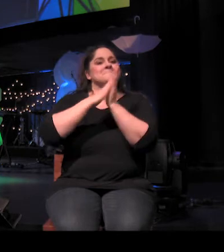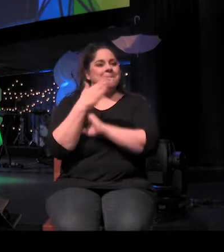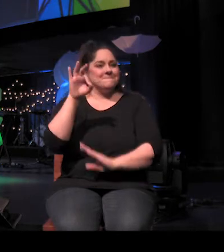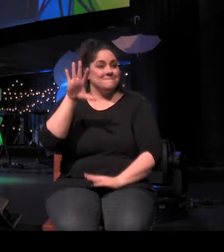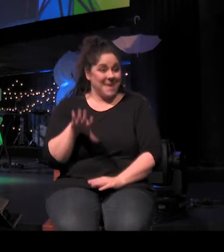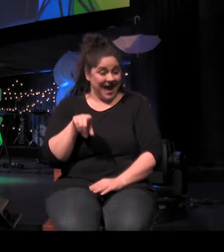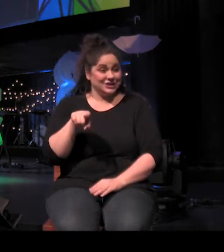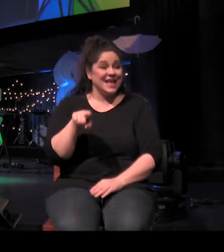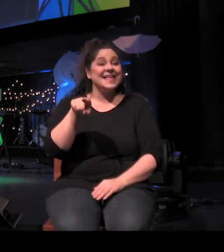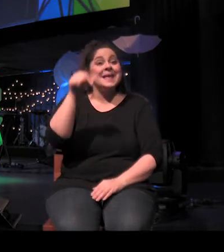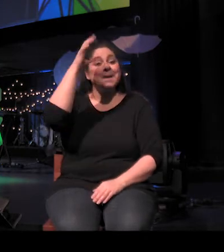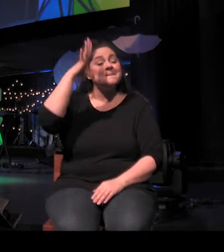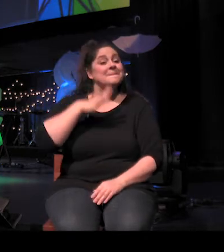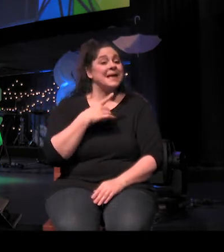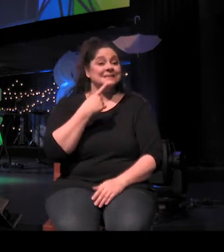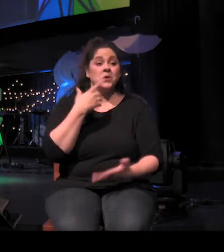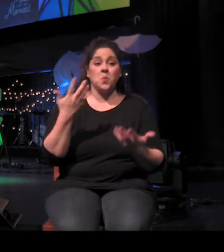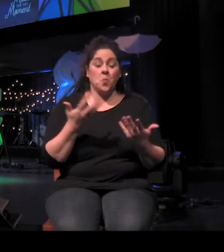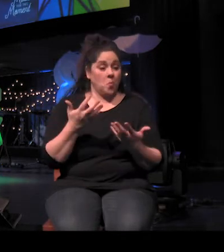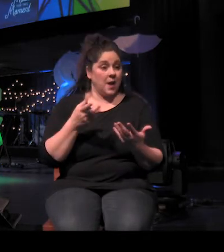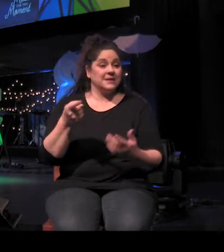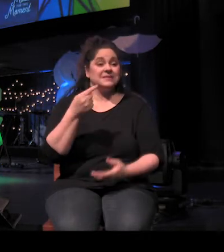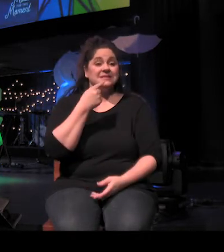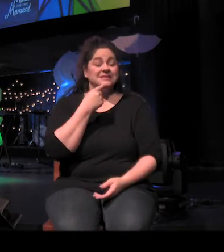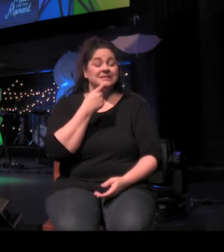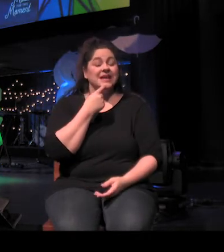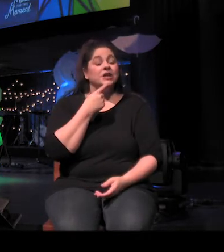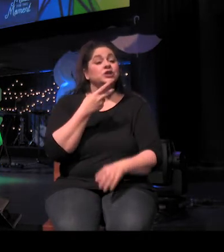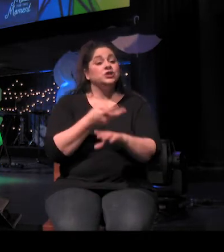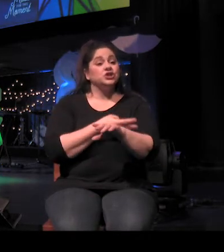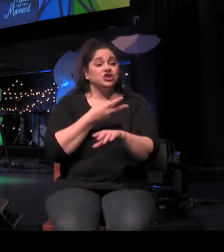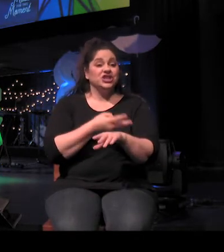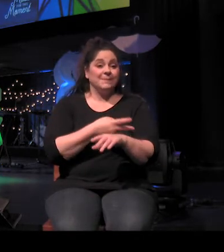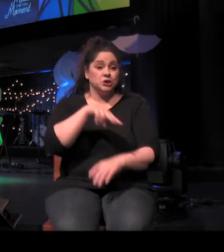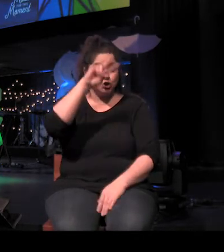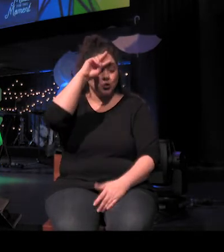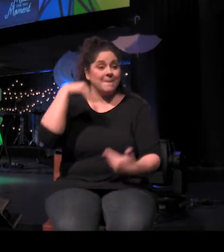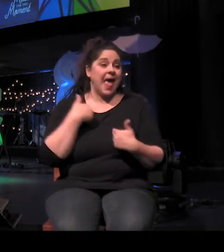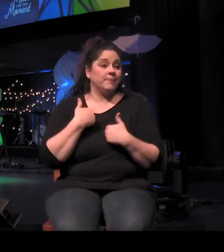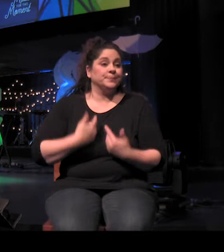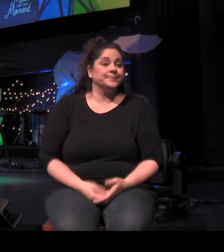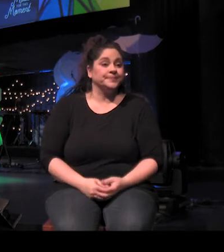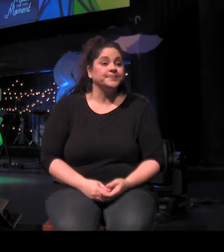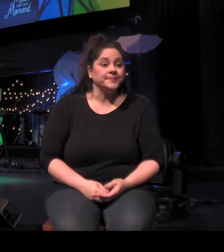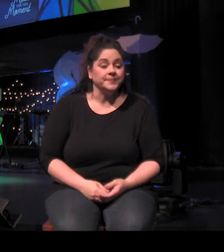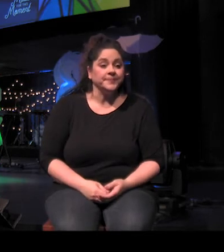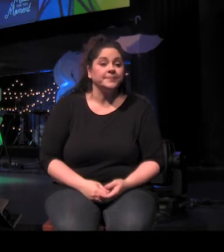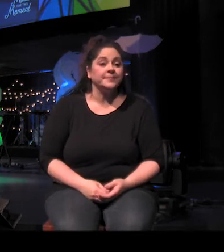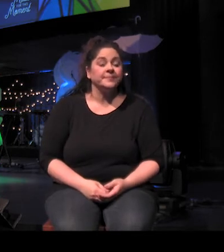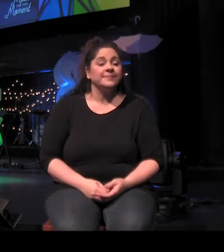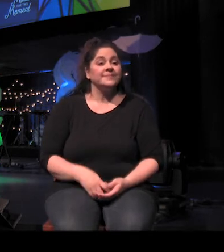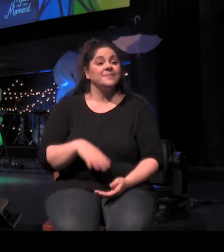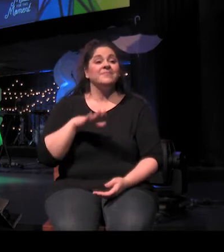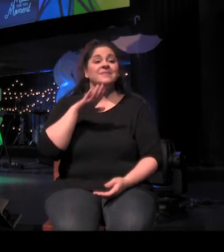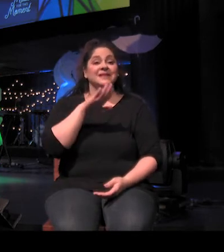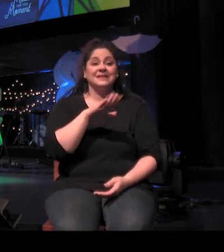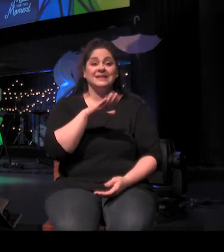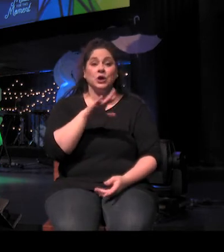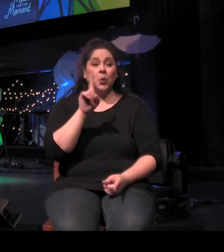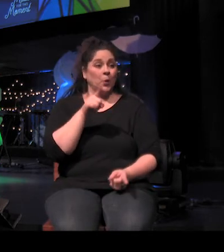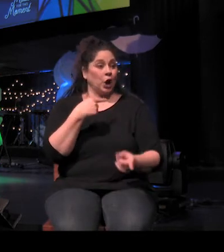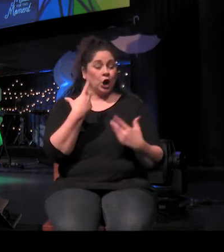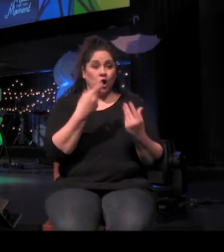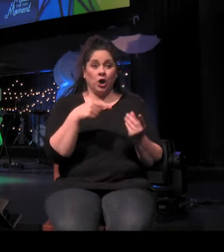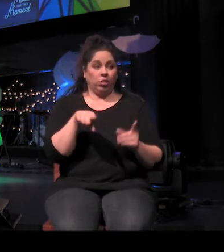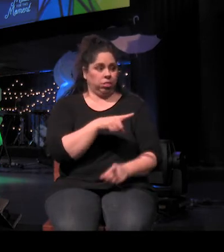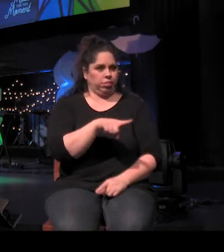shepherd, and this is how he described sheep. He said, a sheep is a stupid animal. It loses its direction constantly